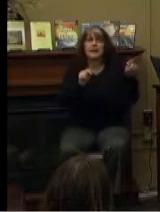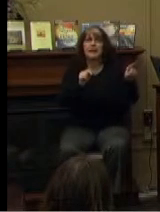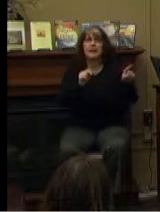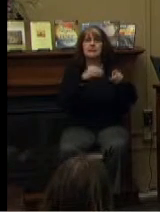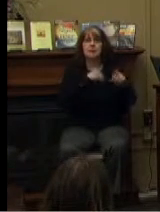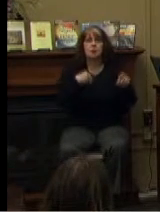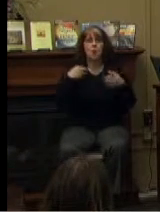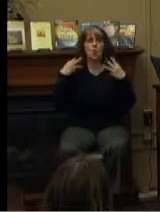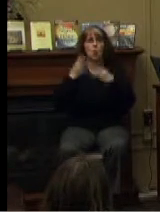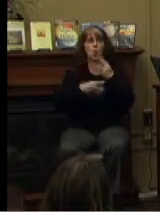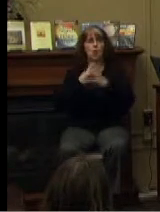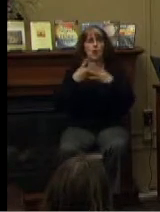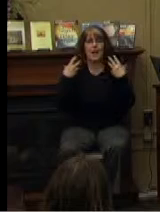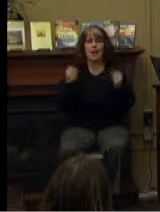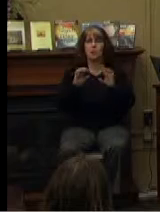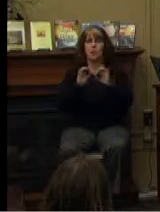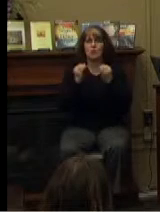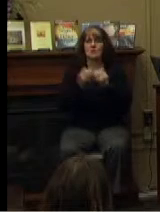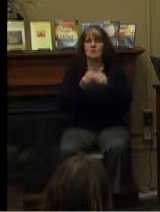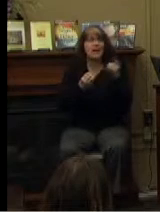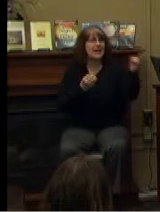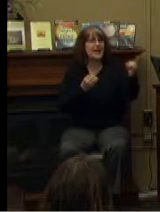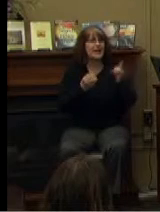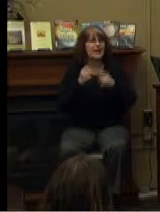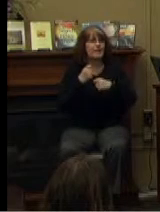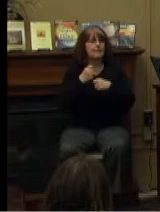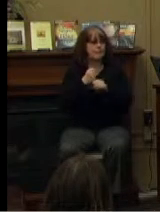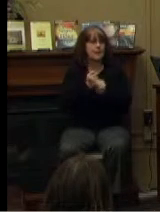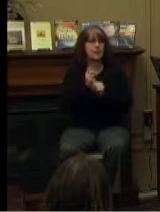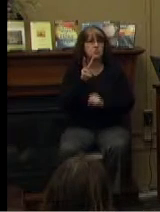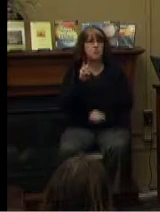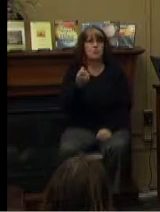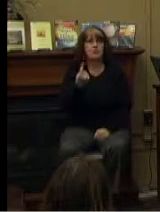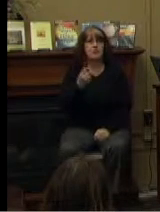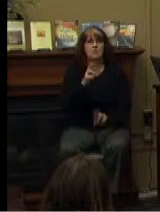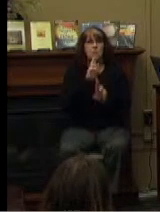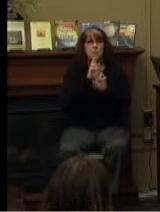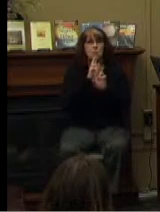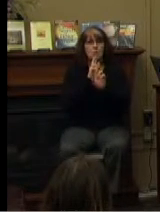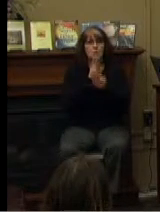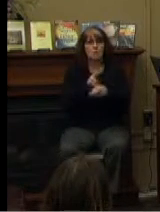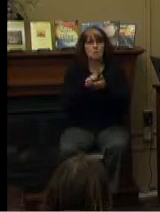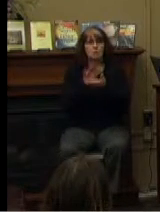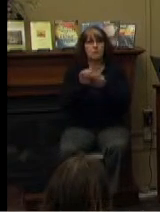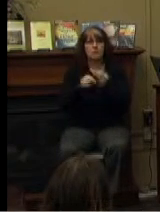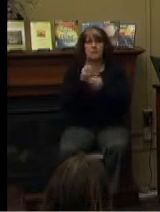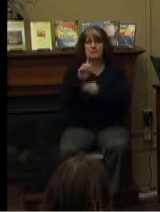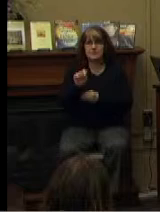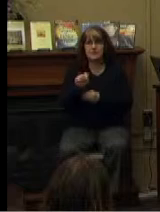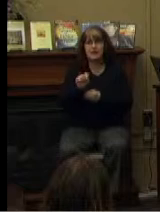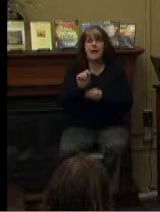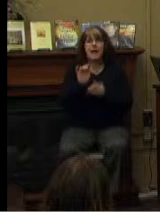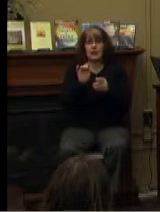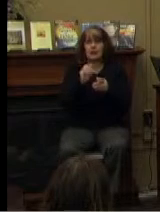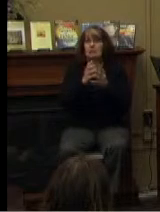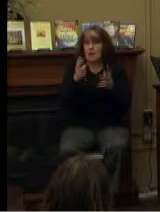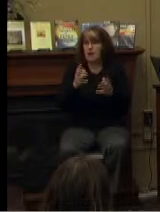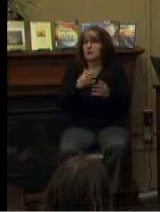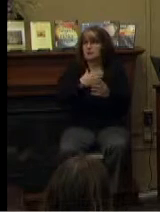Organization. He actually created a 2011 report on disability, which is where I get a lot